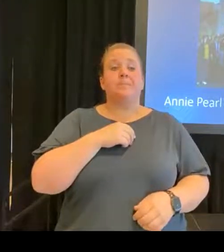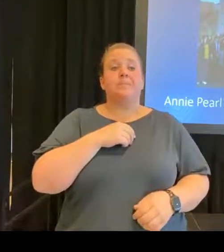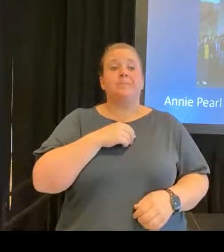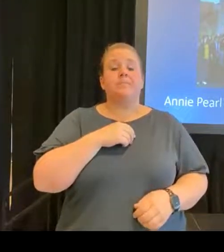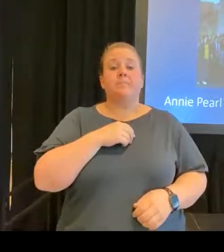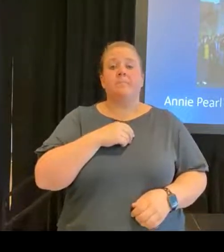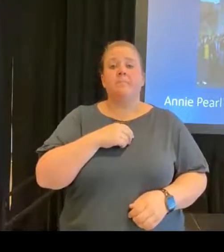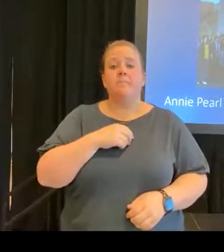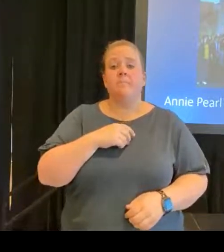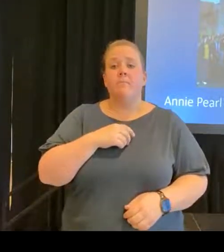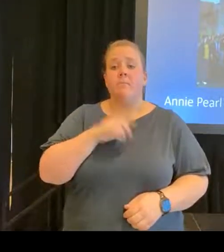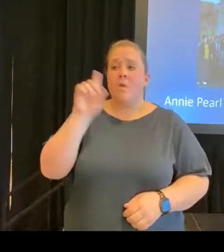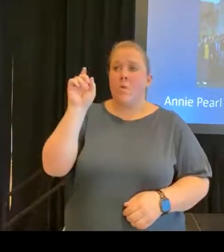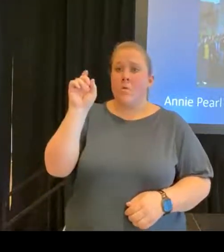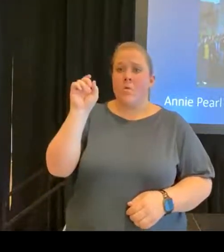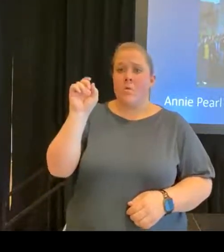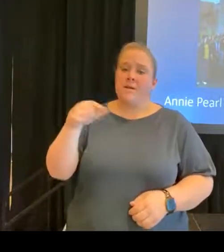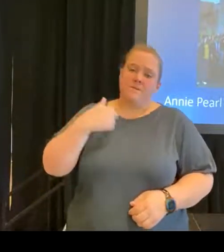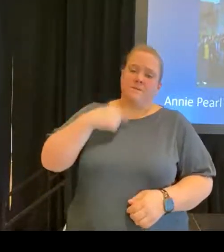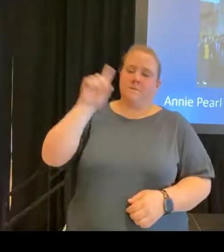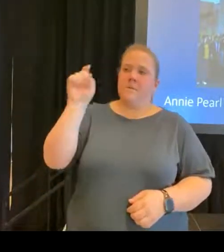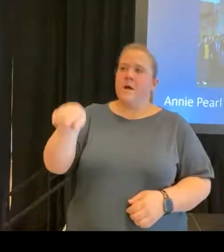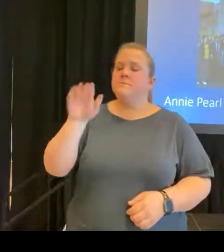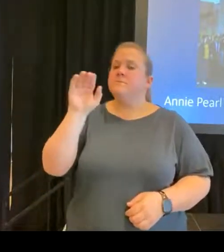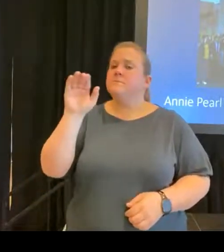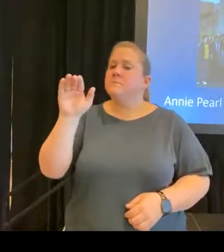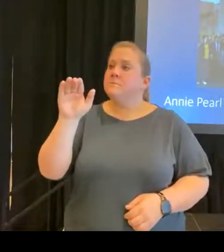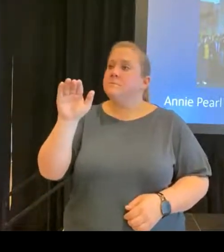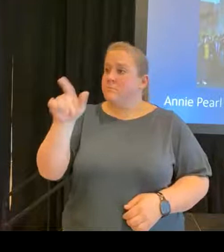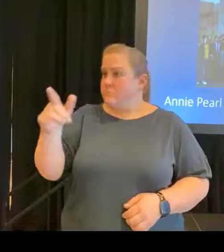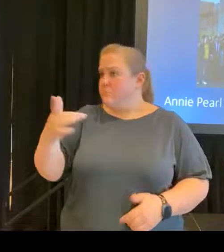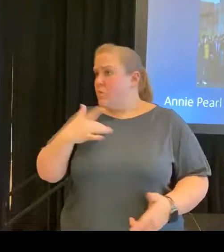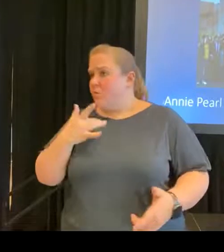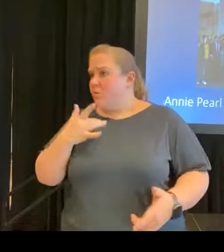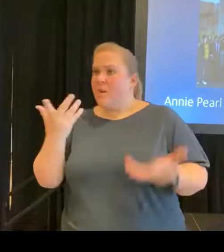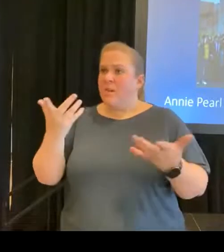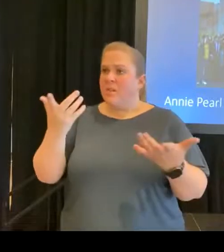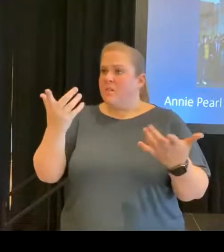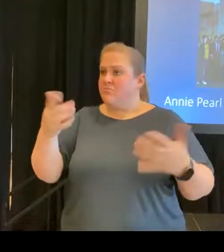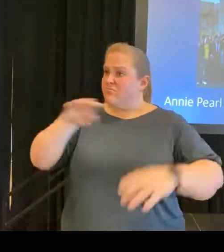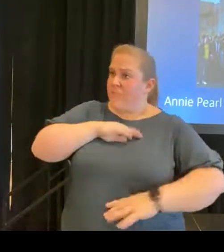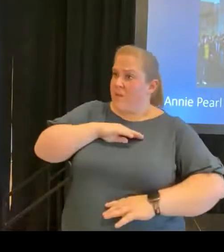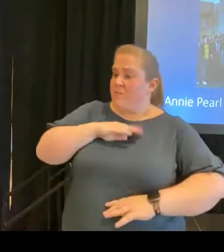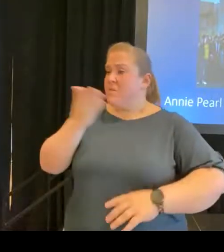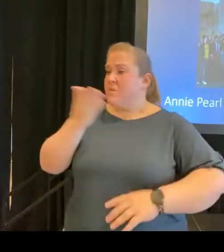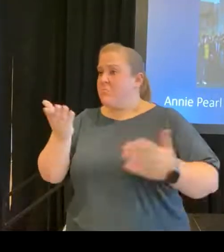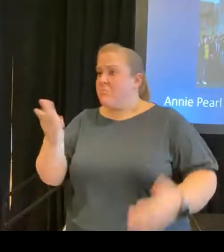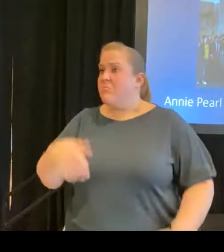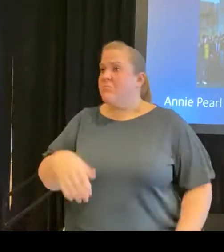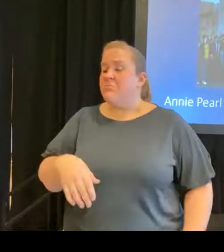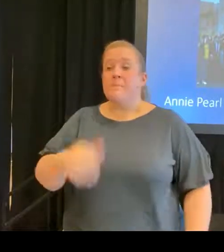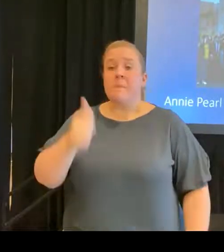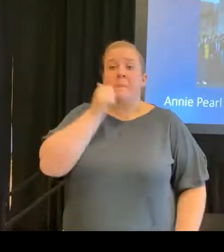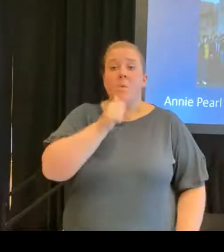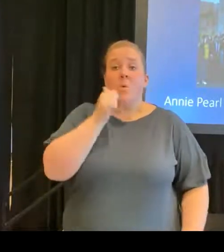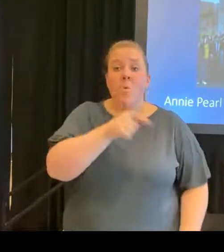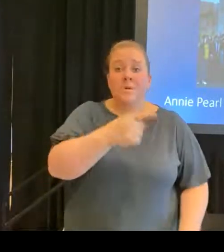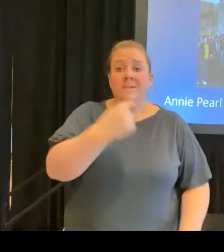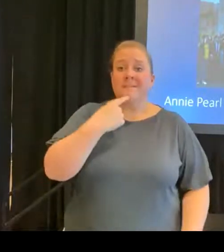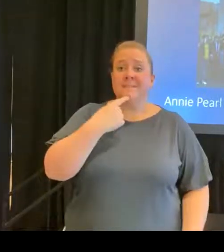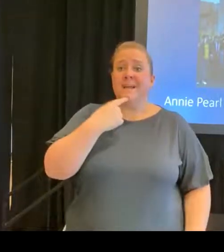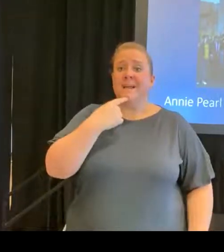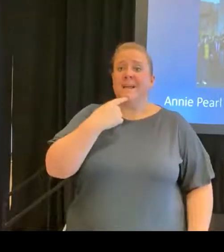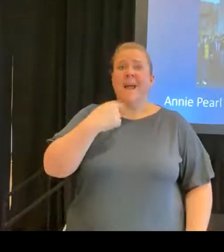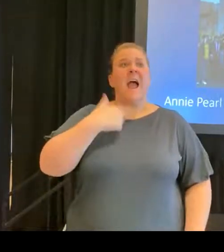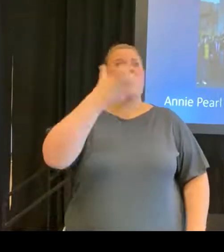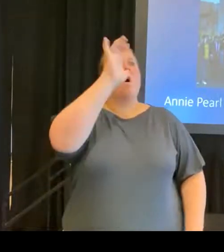we asked them, at least I did, I asked them how did they feel and were they satisfied? And the little girl said, I